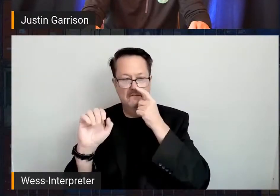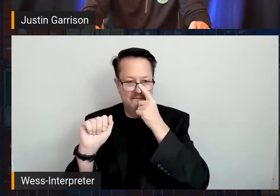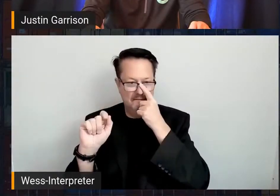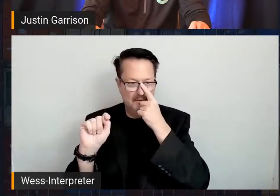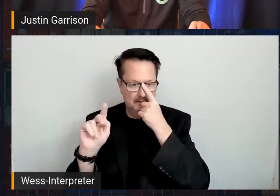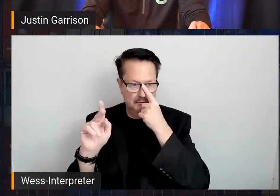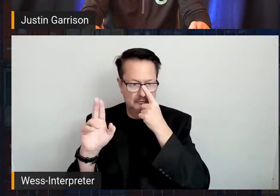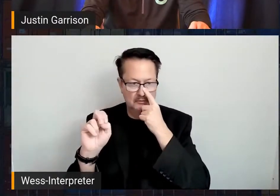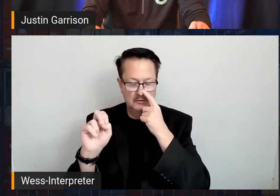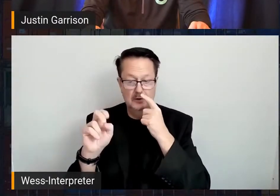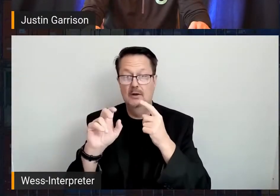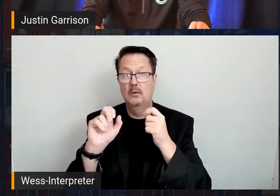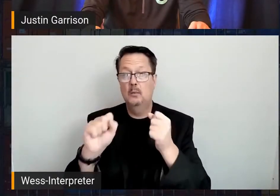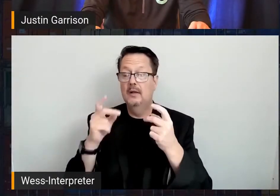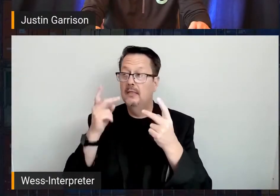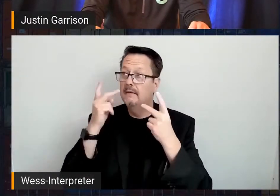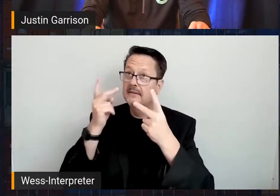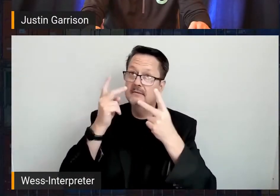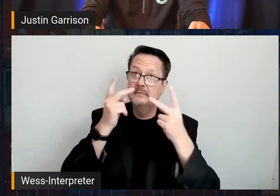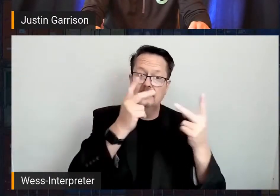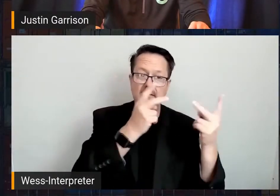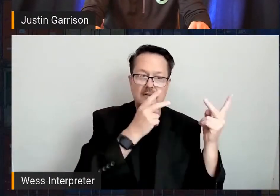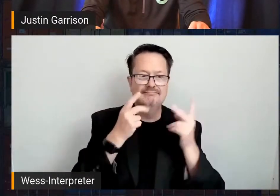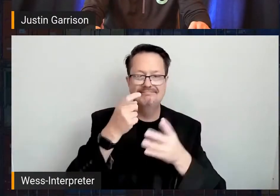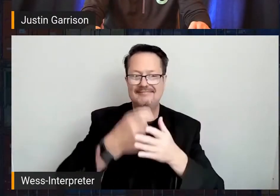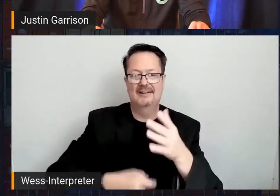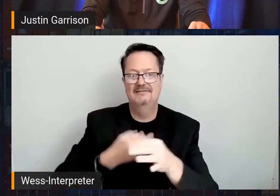the visibility, free of charge.